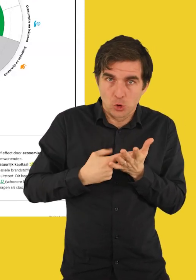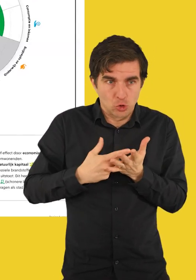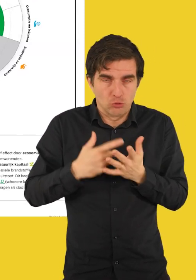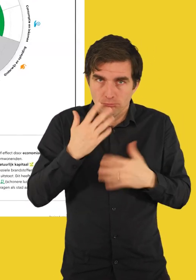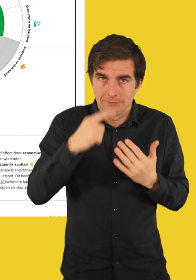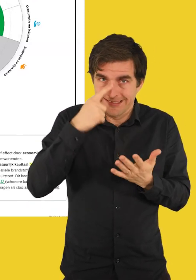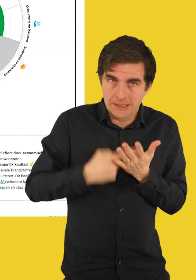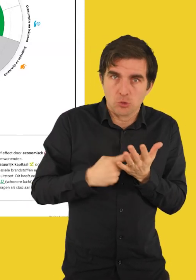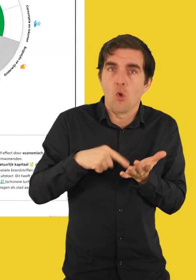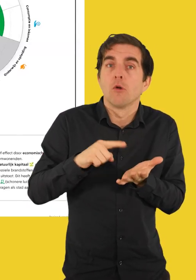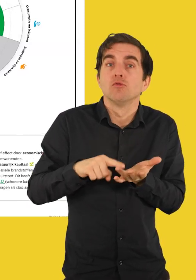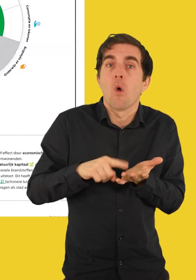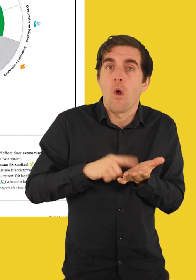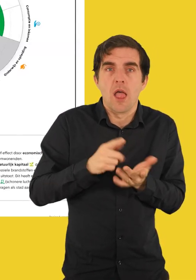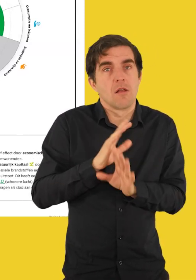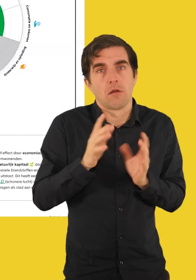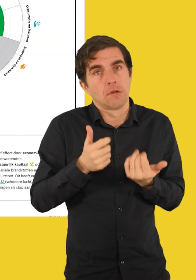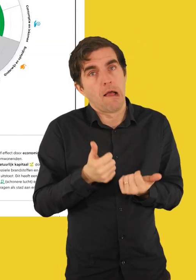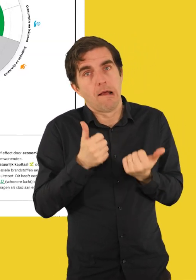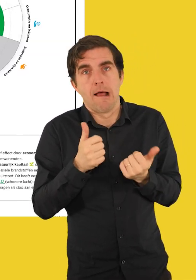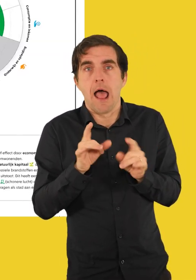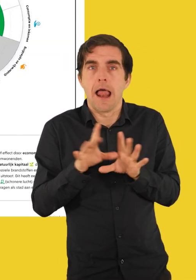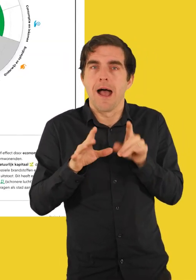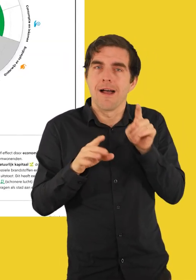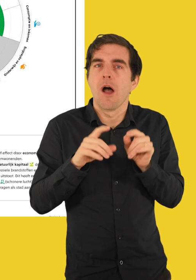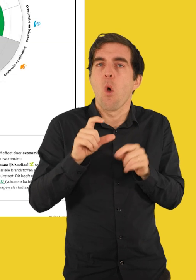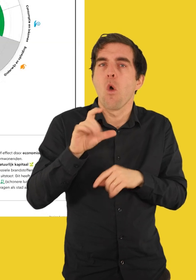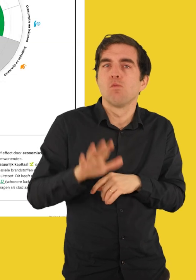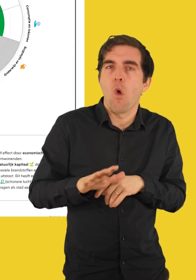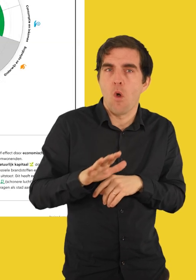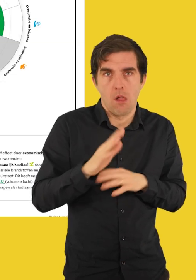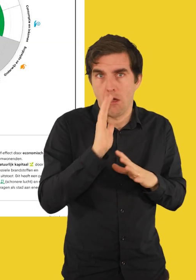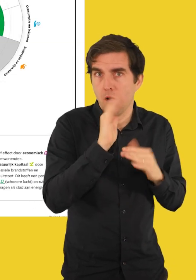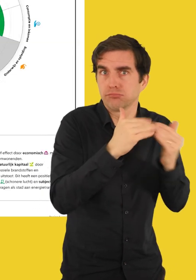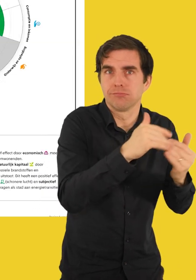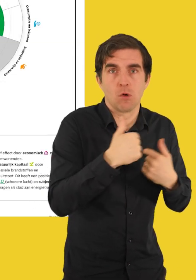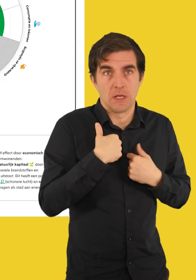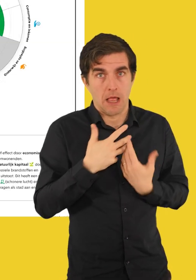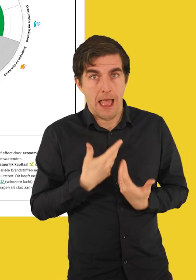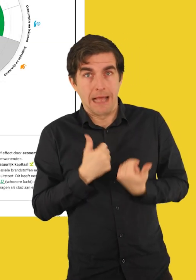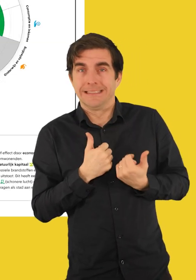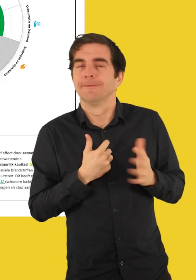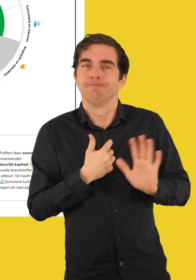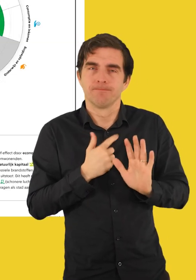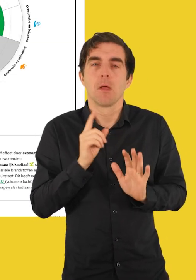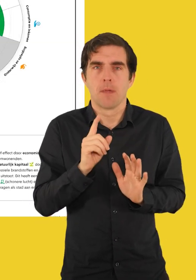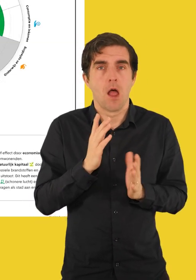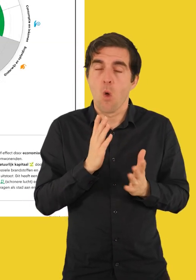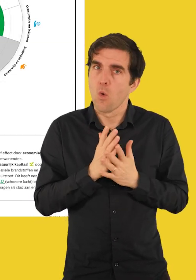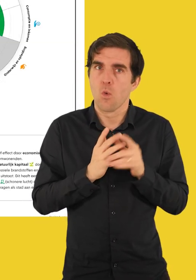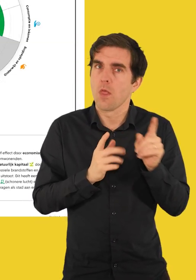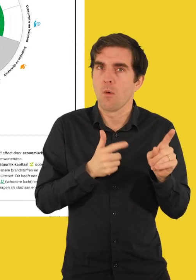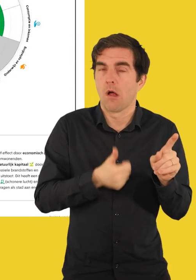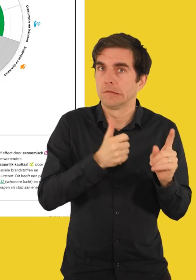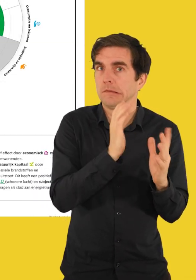tool. I will say, though, it's not as as sophisticated as the tool that Cornwall developed. I'm